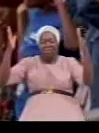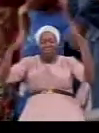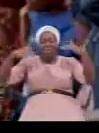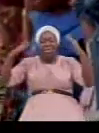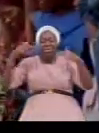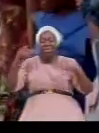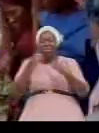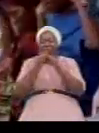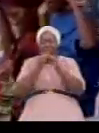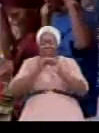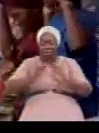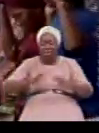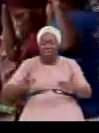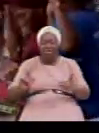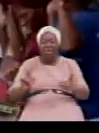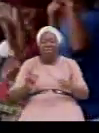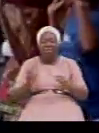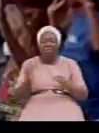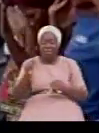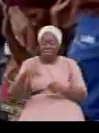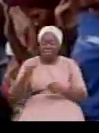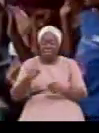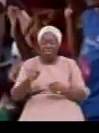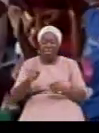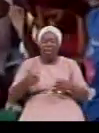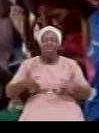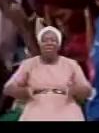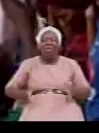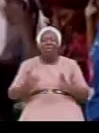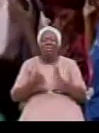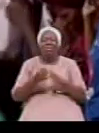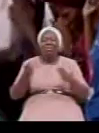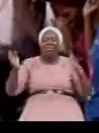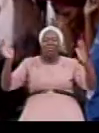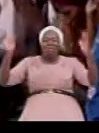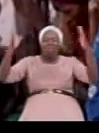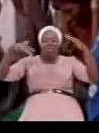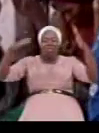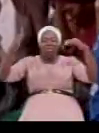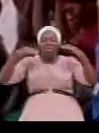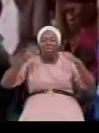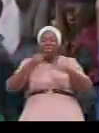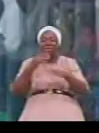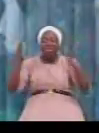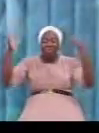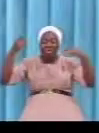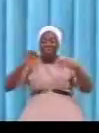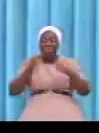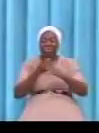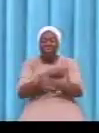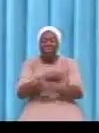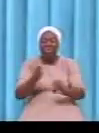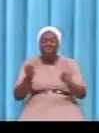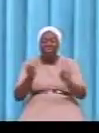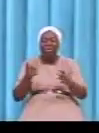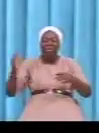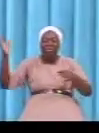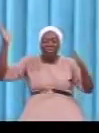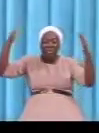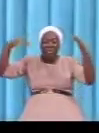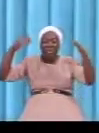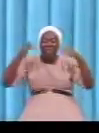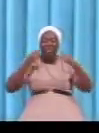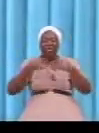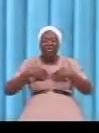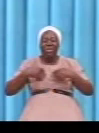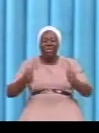blessing. Yes, let it fall. The rain of salvation. The rain of healing.